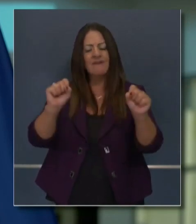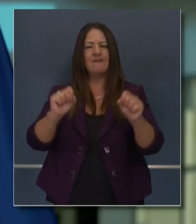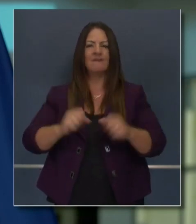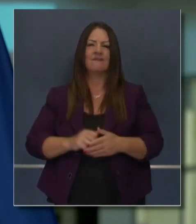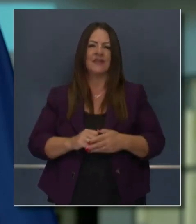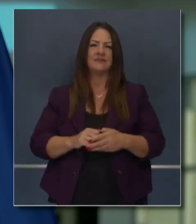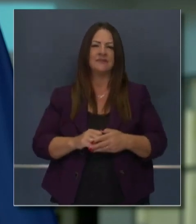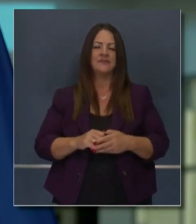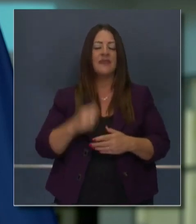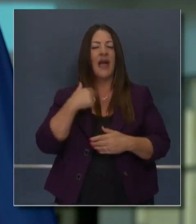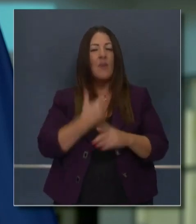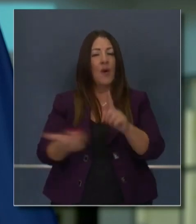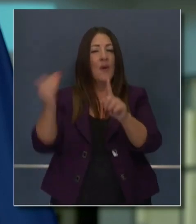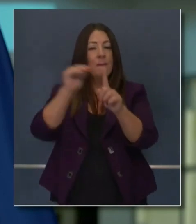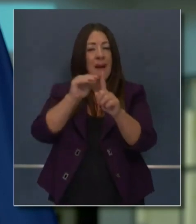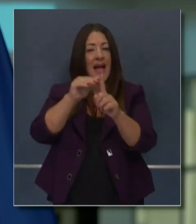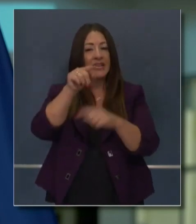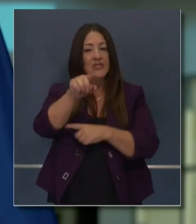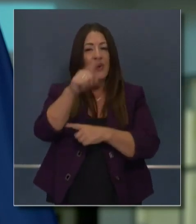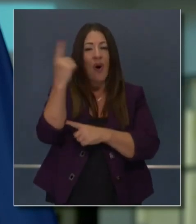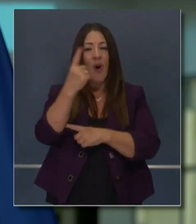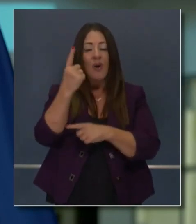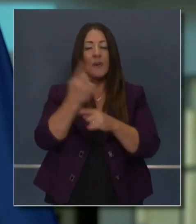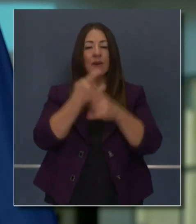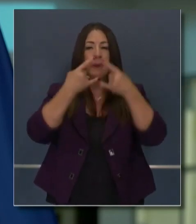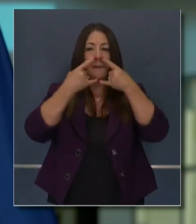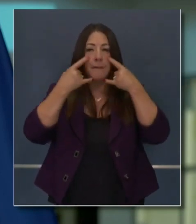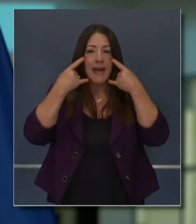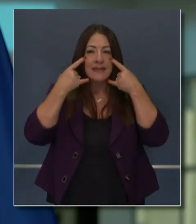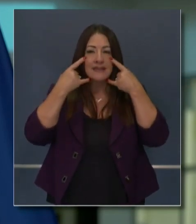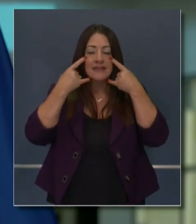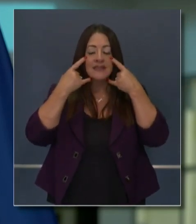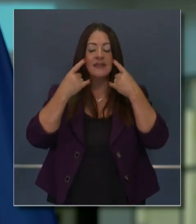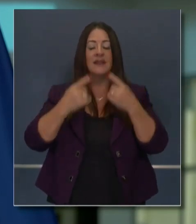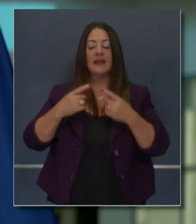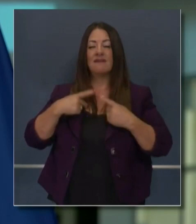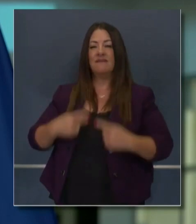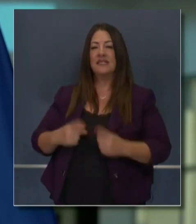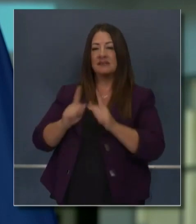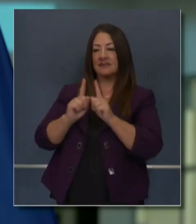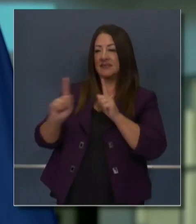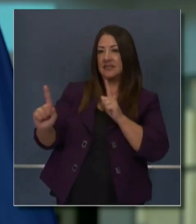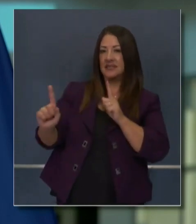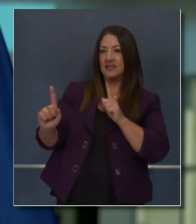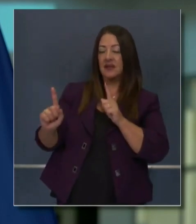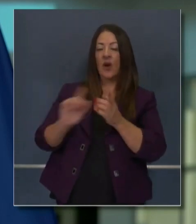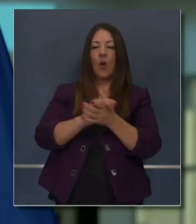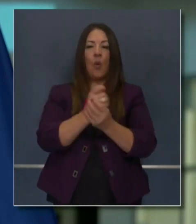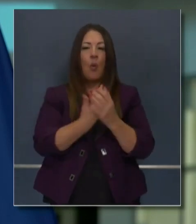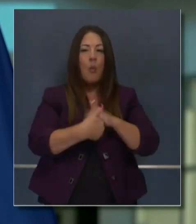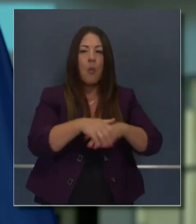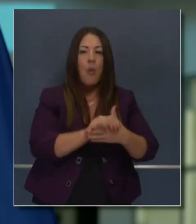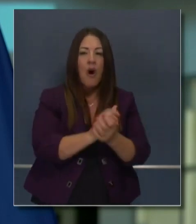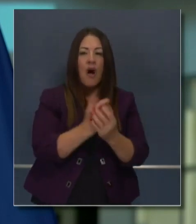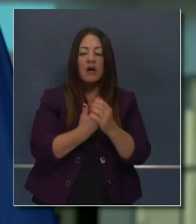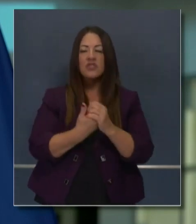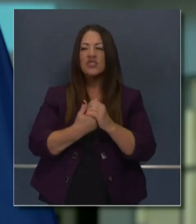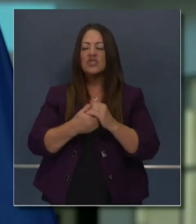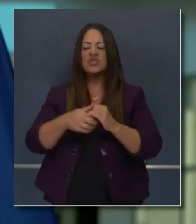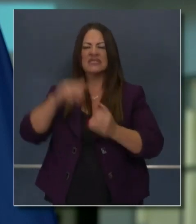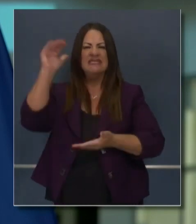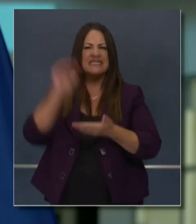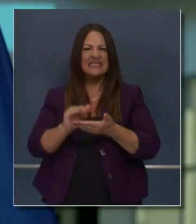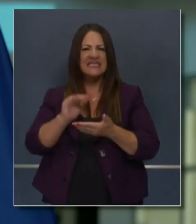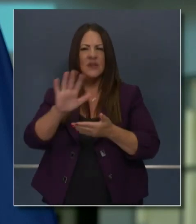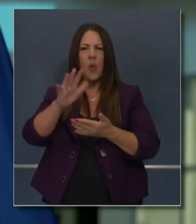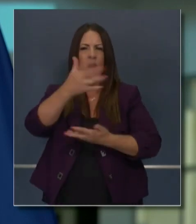that I'll end, reminding you, as always, first to wear a mask, physically distance, Wash your hands, minimize the extent possible